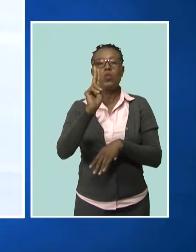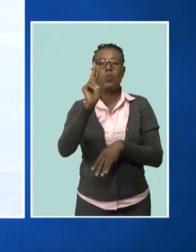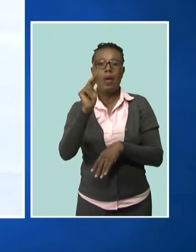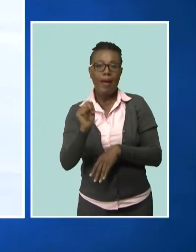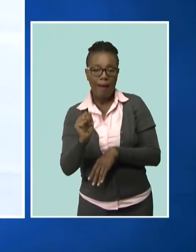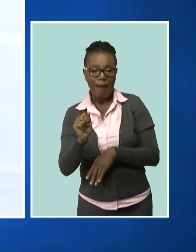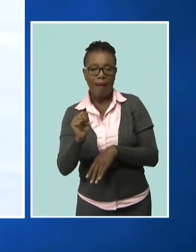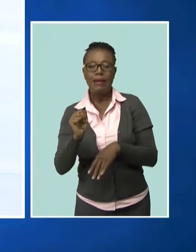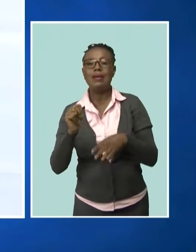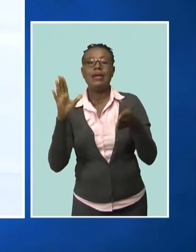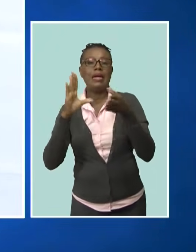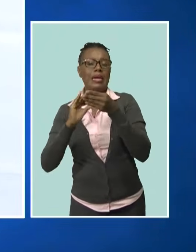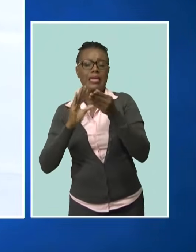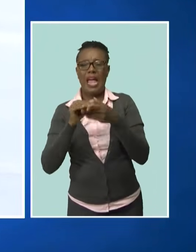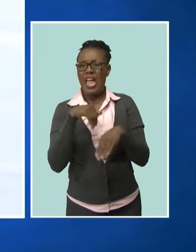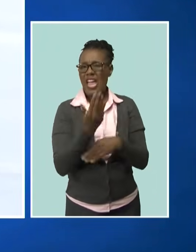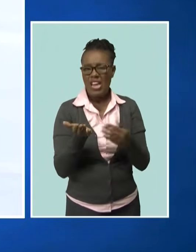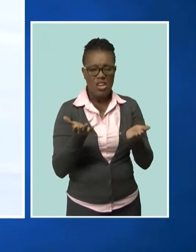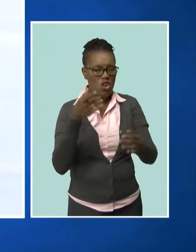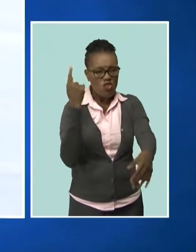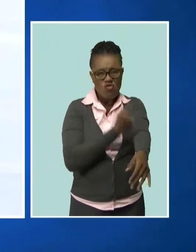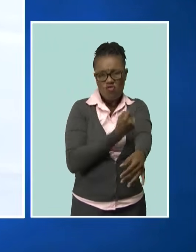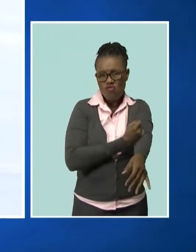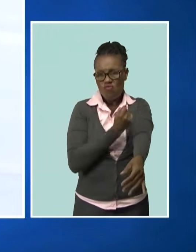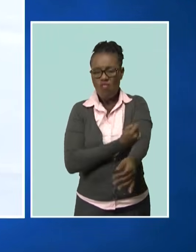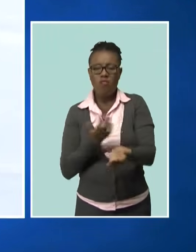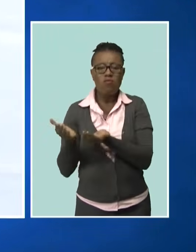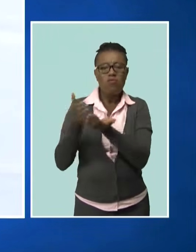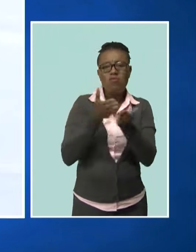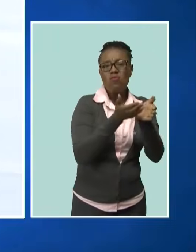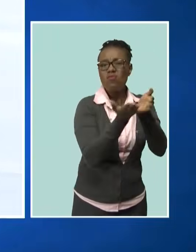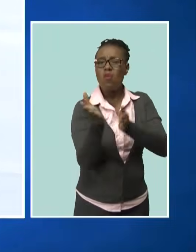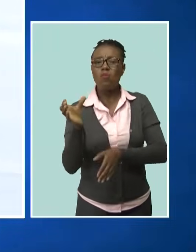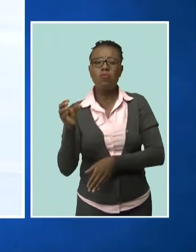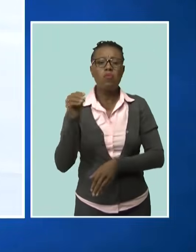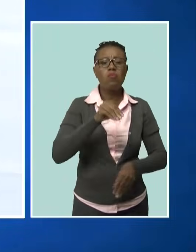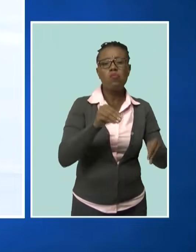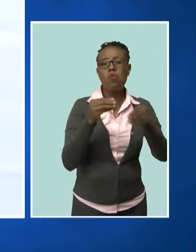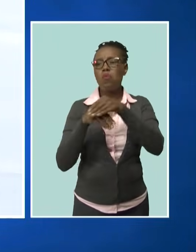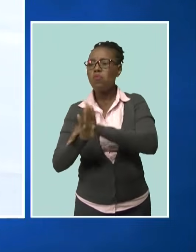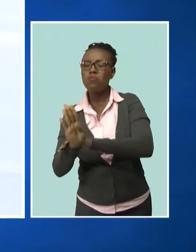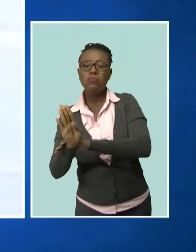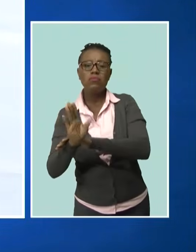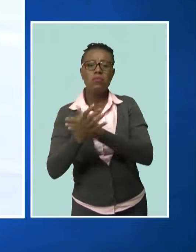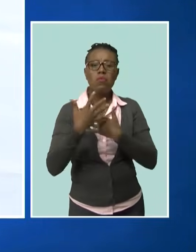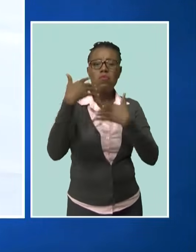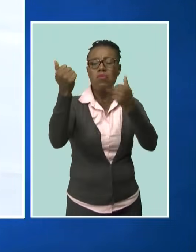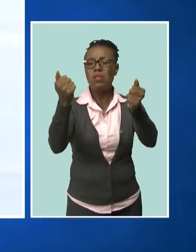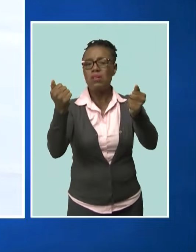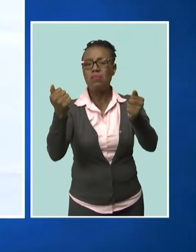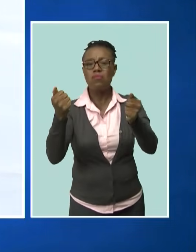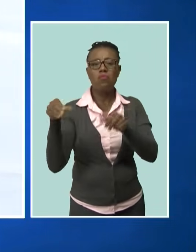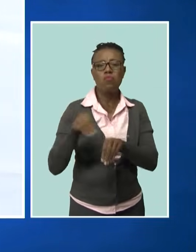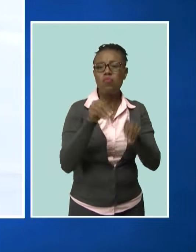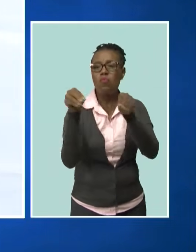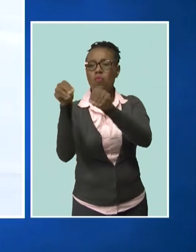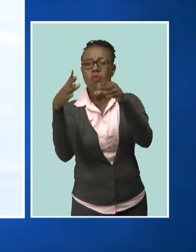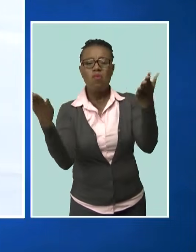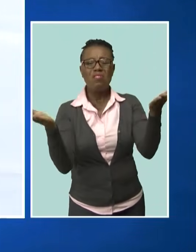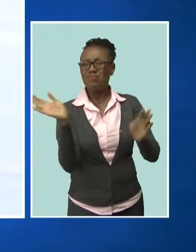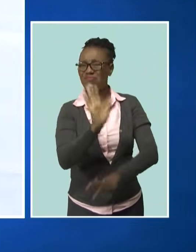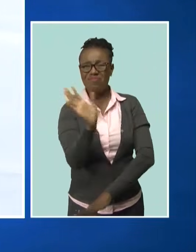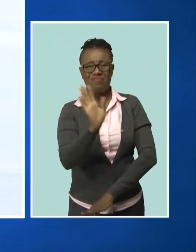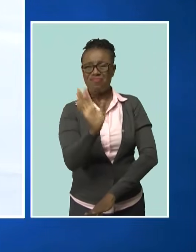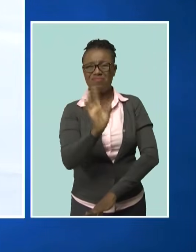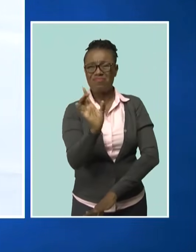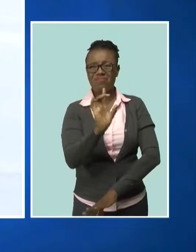inform about drug trafficking. Venezuela is an important country. As we explained, we